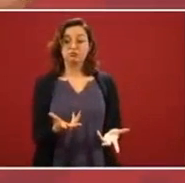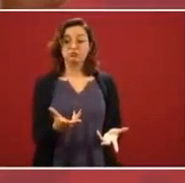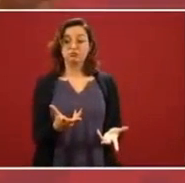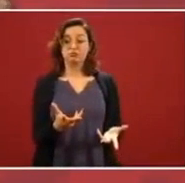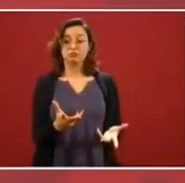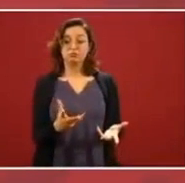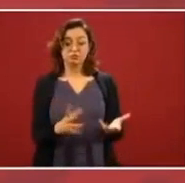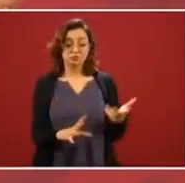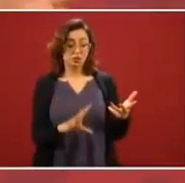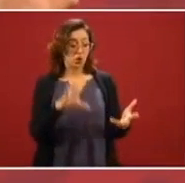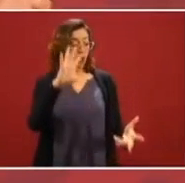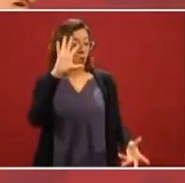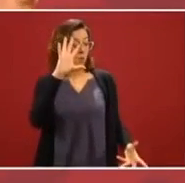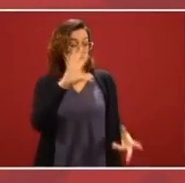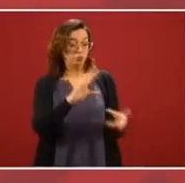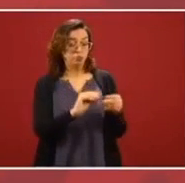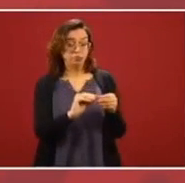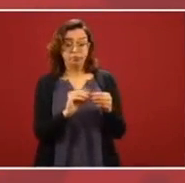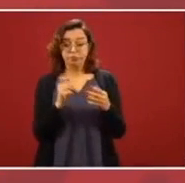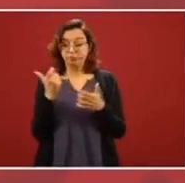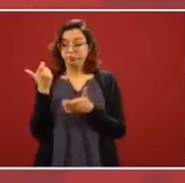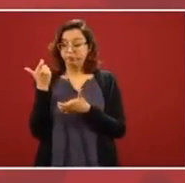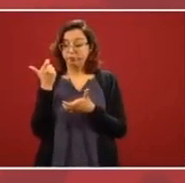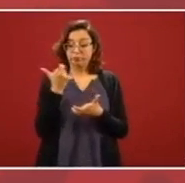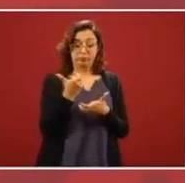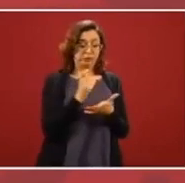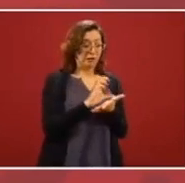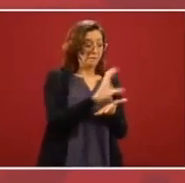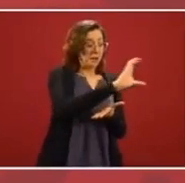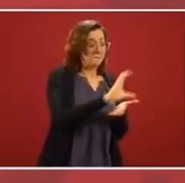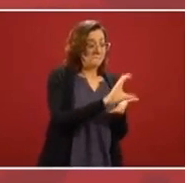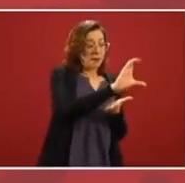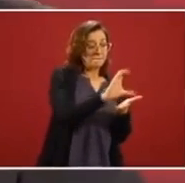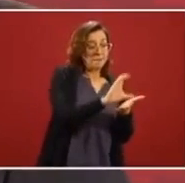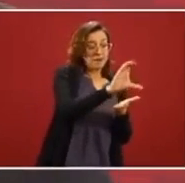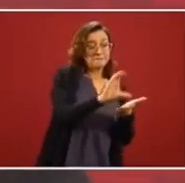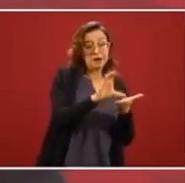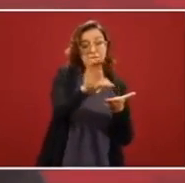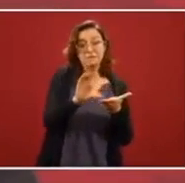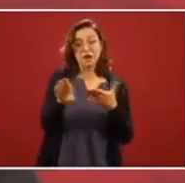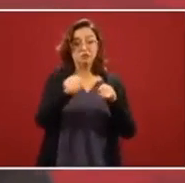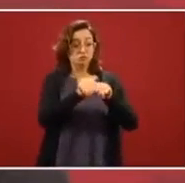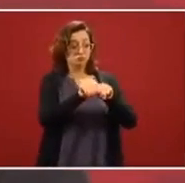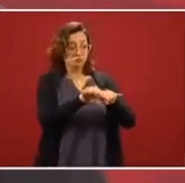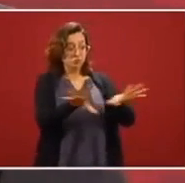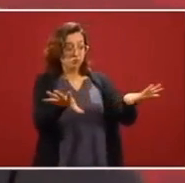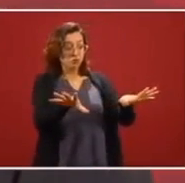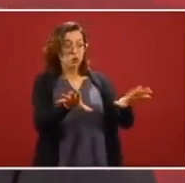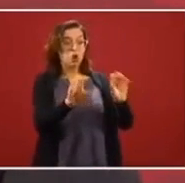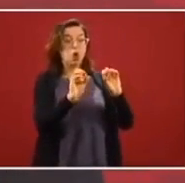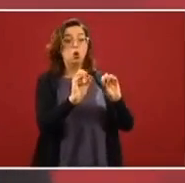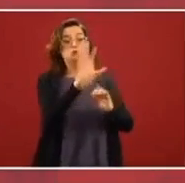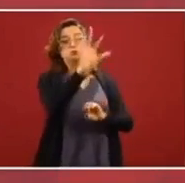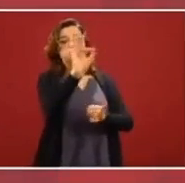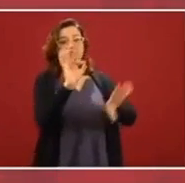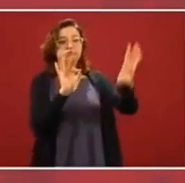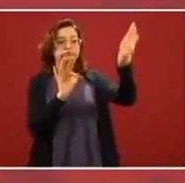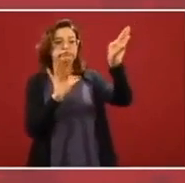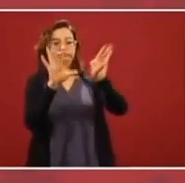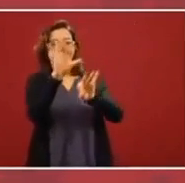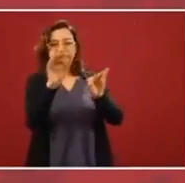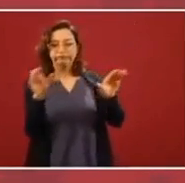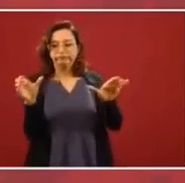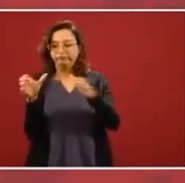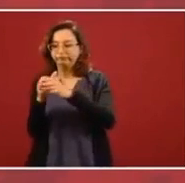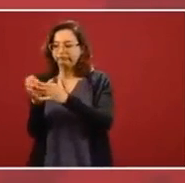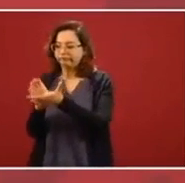y dispersamos los And- recursos, and disperse our resources. Or poco pero mejor.